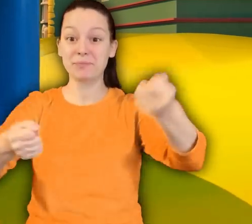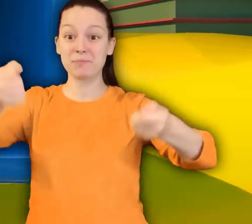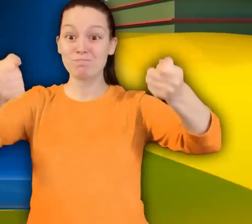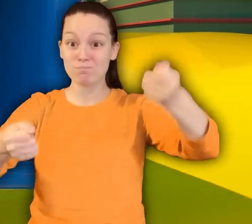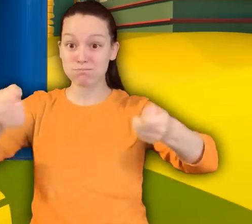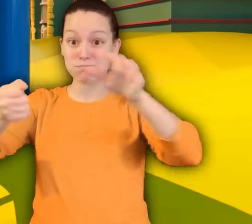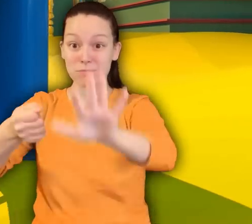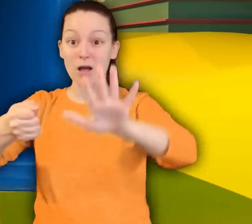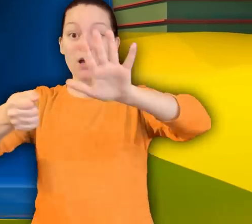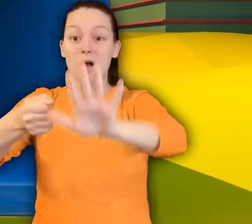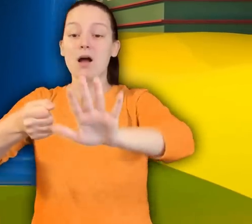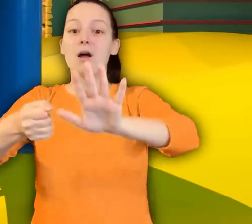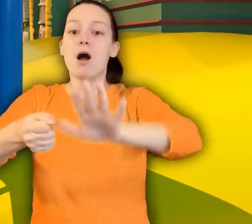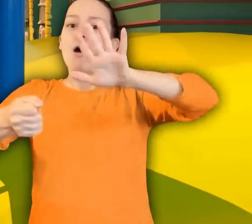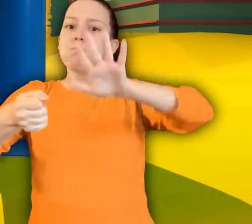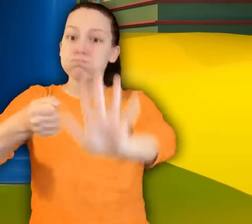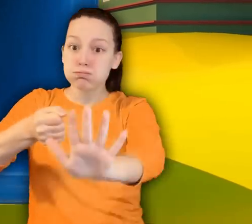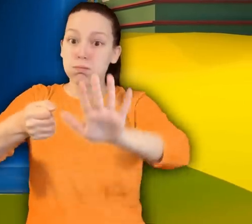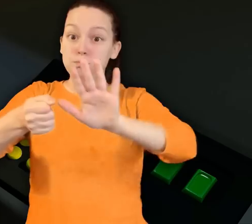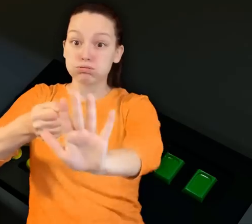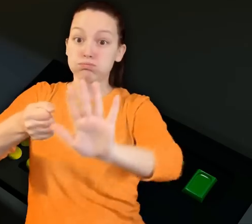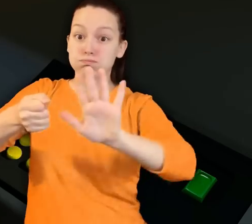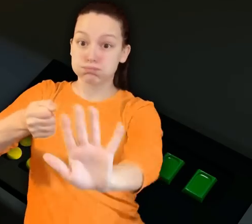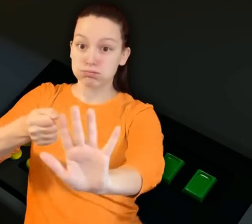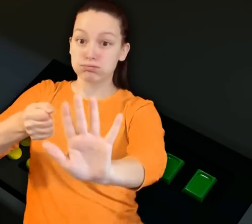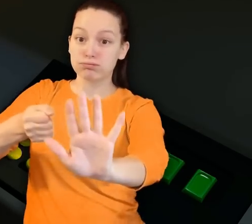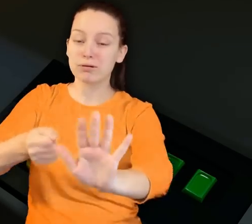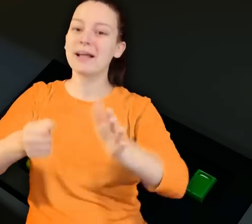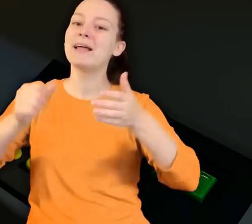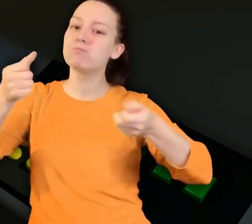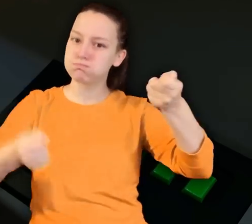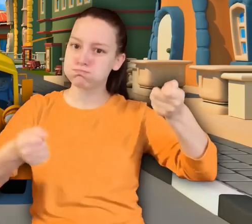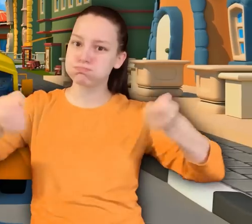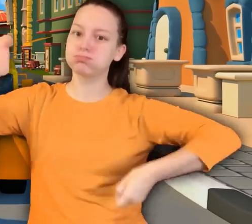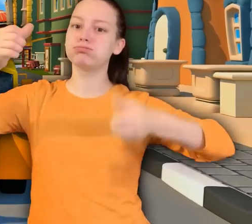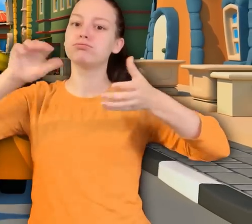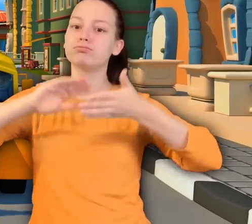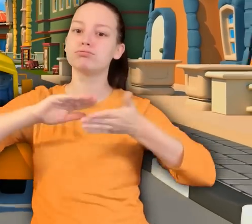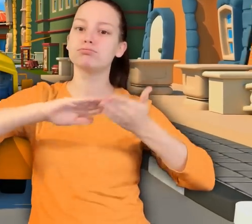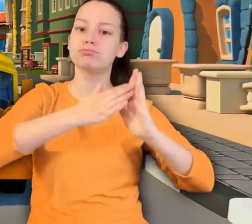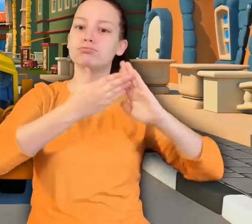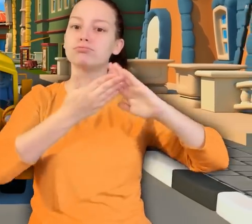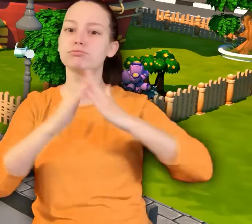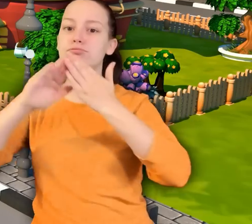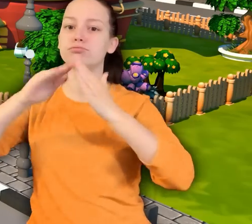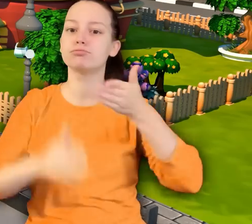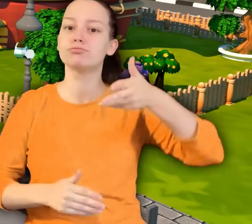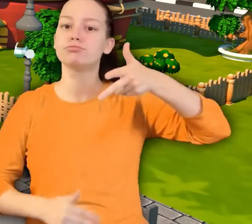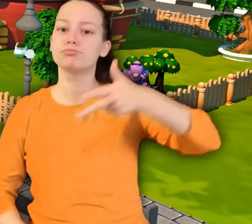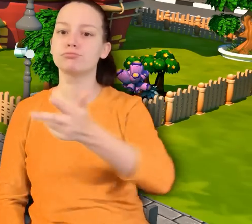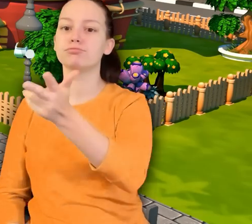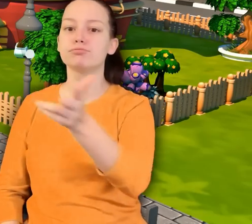beep the horn on the bus goes beep beep beep all through